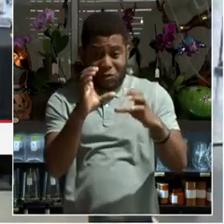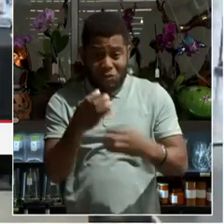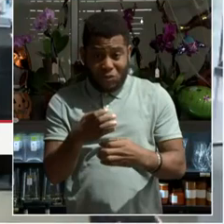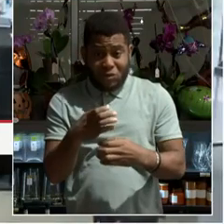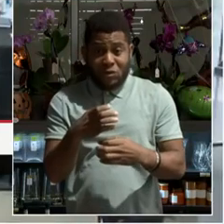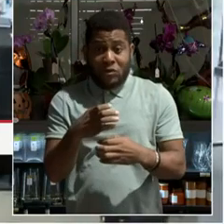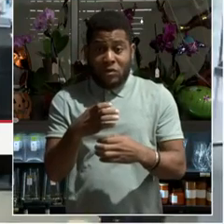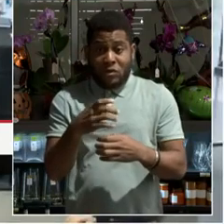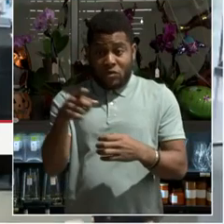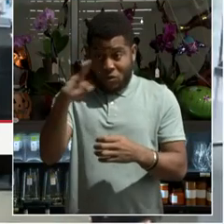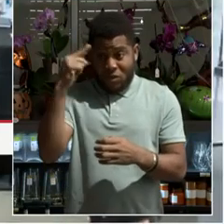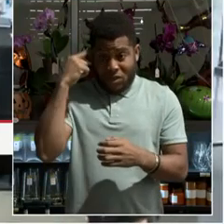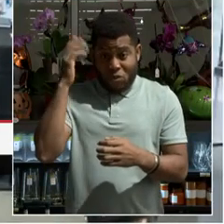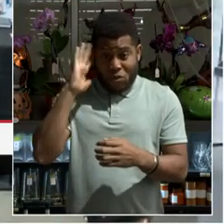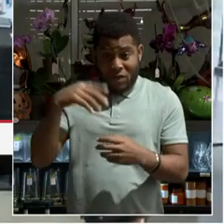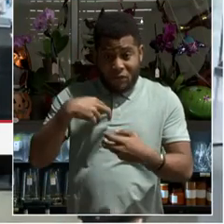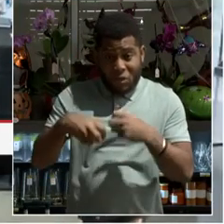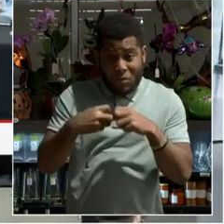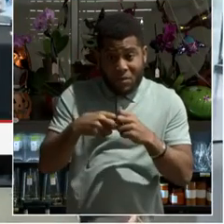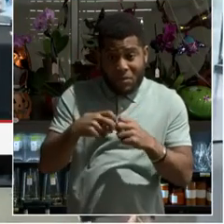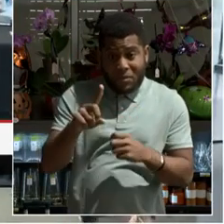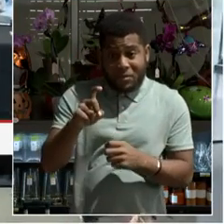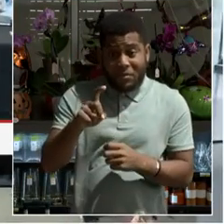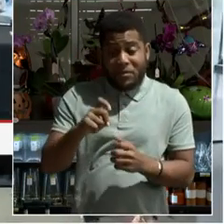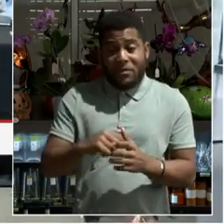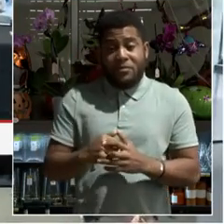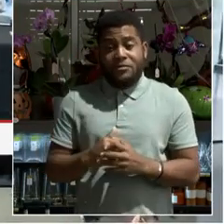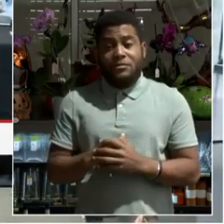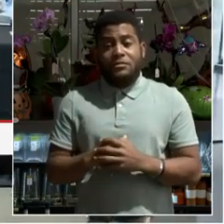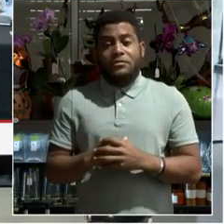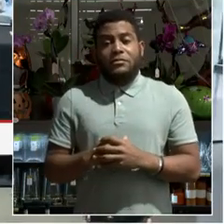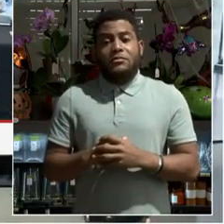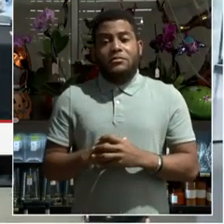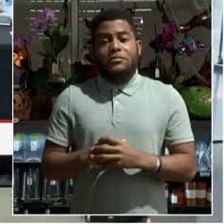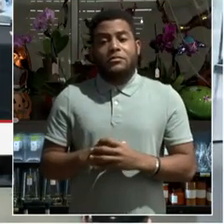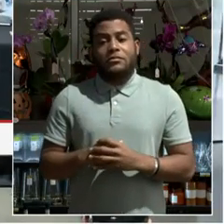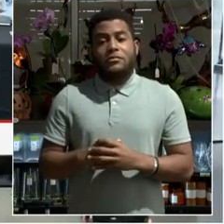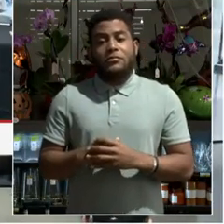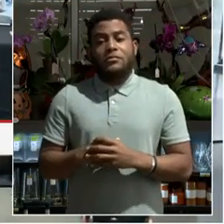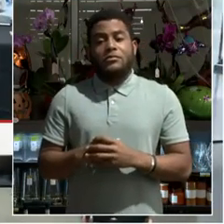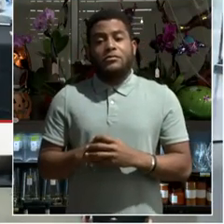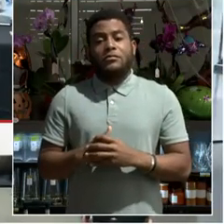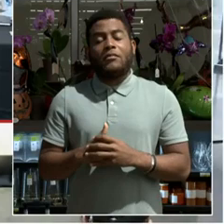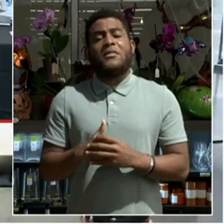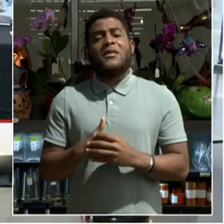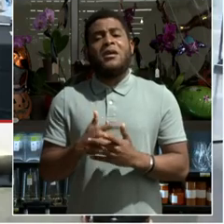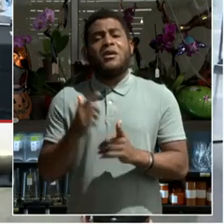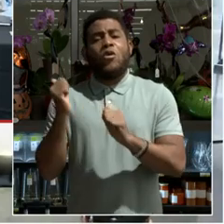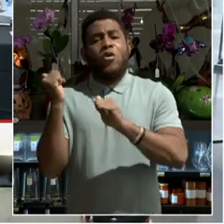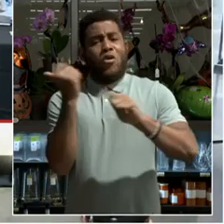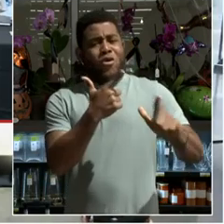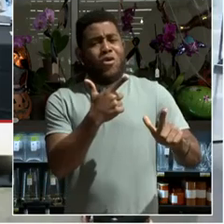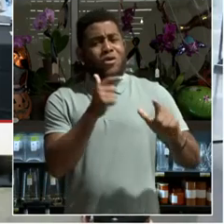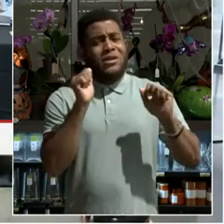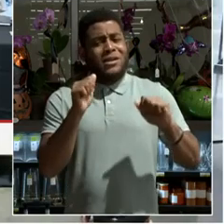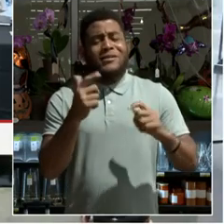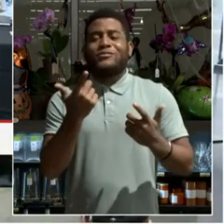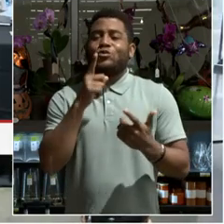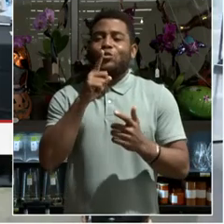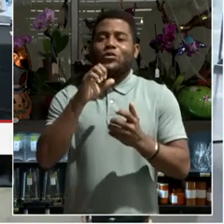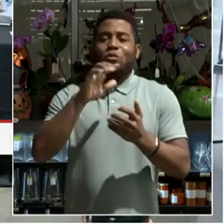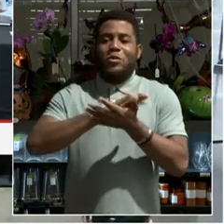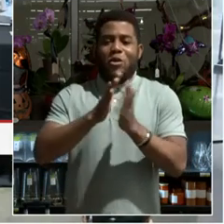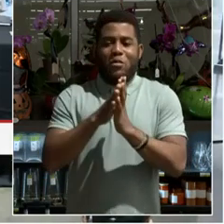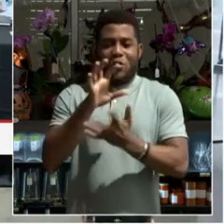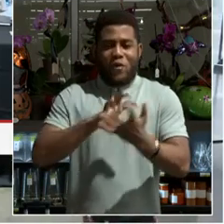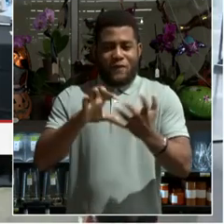problem, or what's your thoughts? So all of this can have the potential to get a little bit confusing for people in the